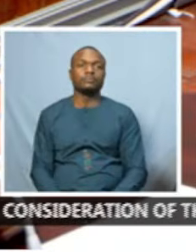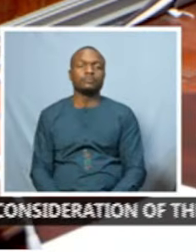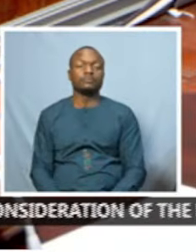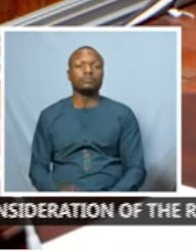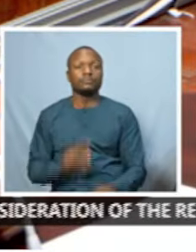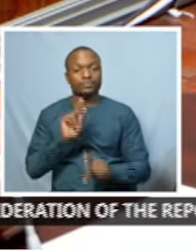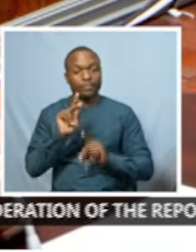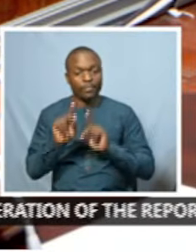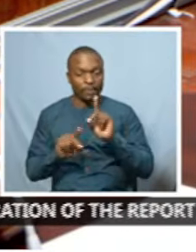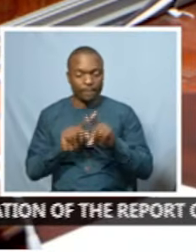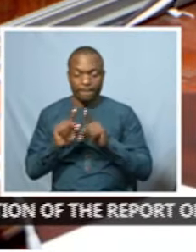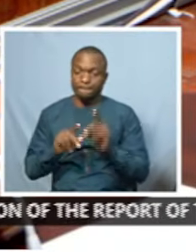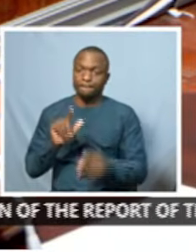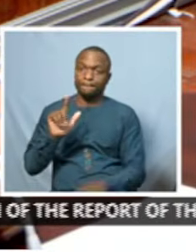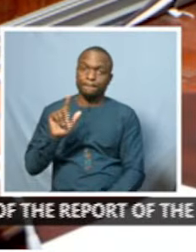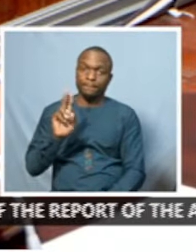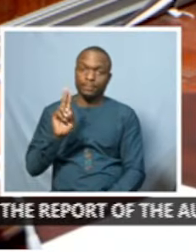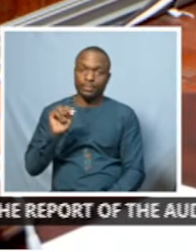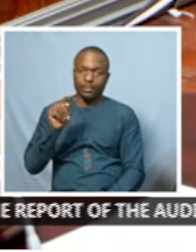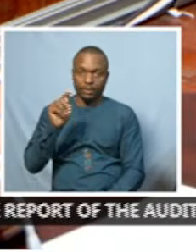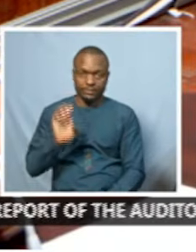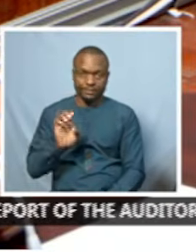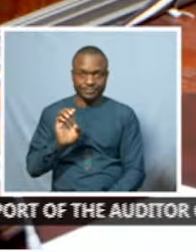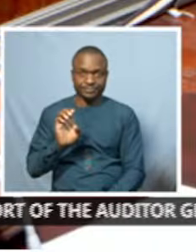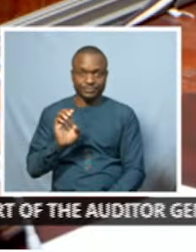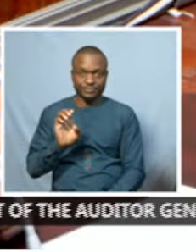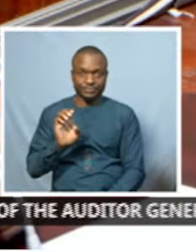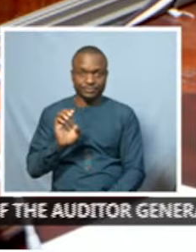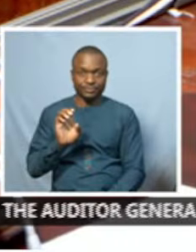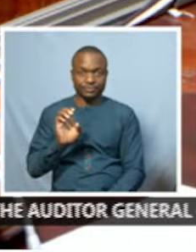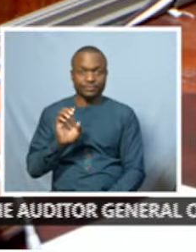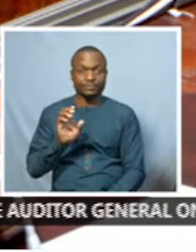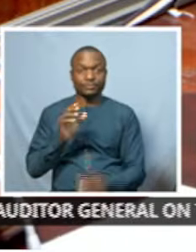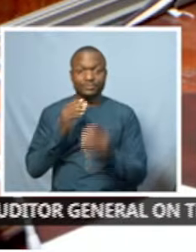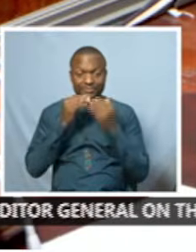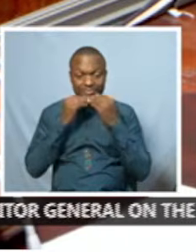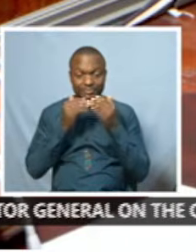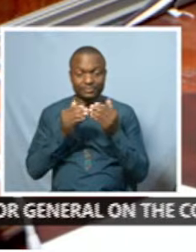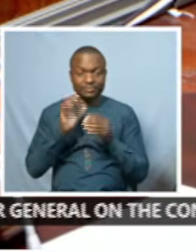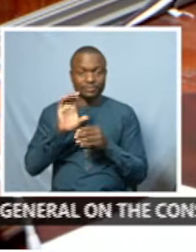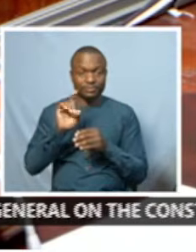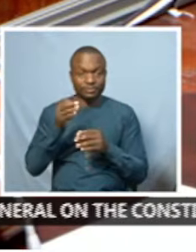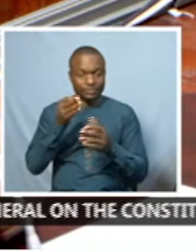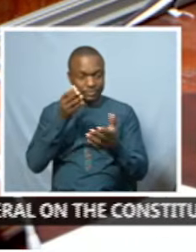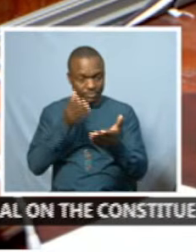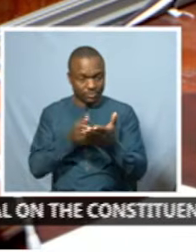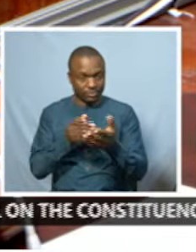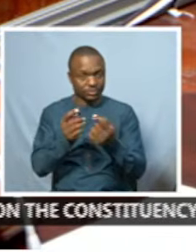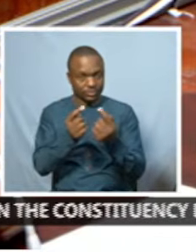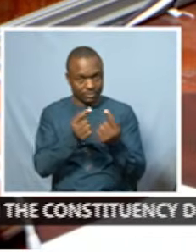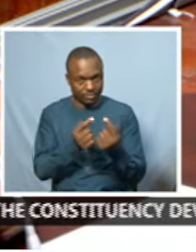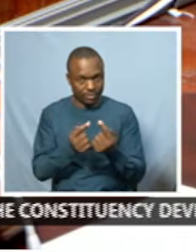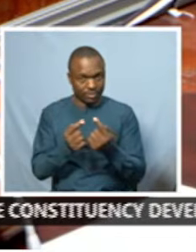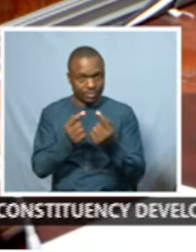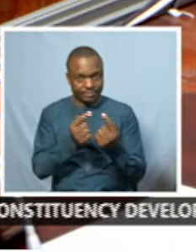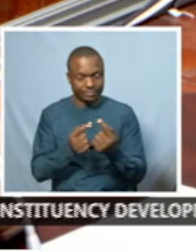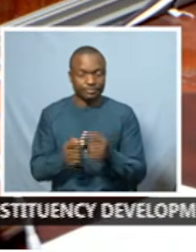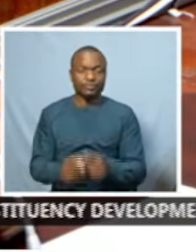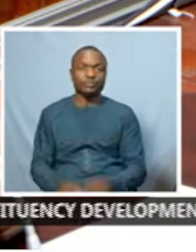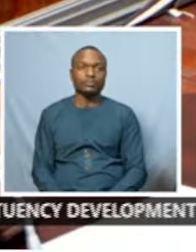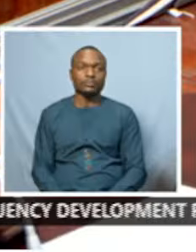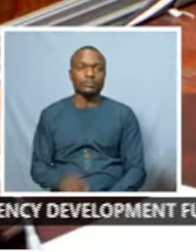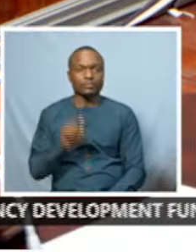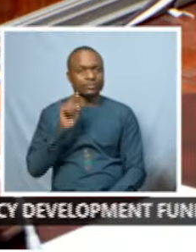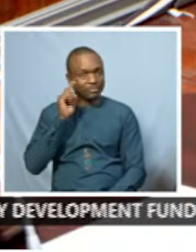Do the people of LUNTE appreciate the CDF with this picture, with this scenario?